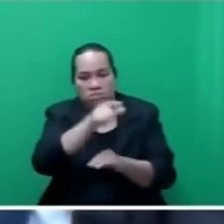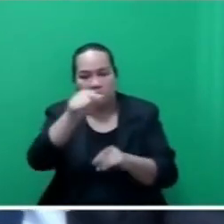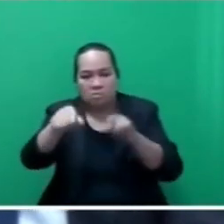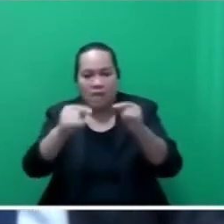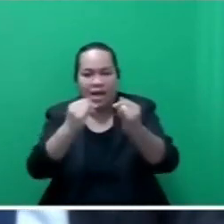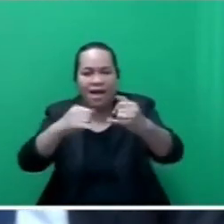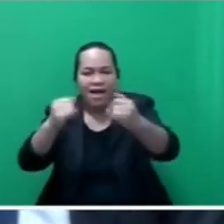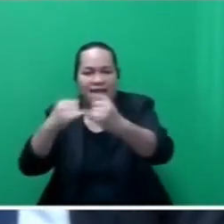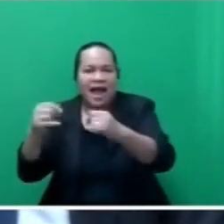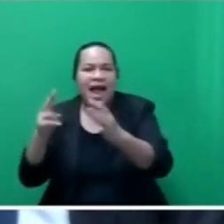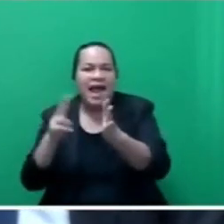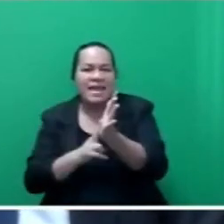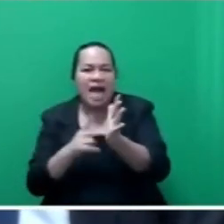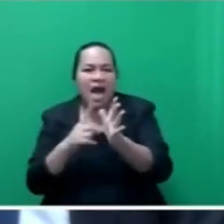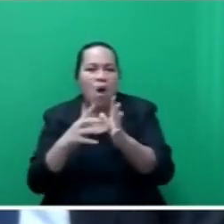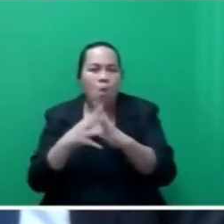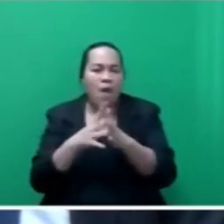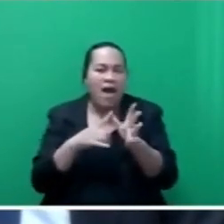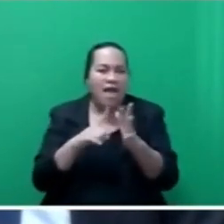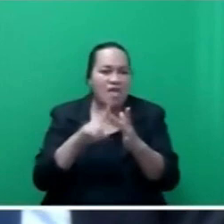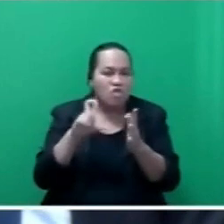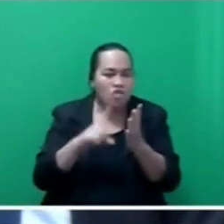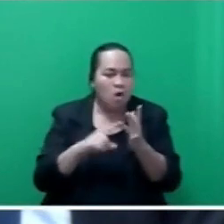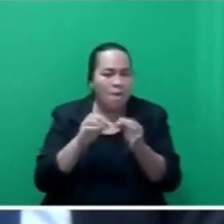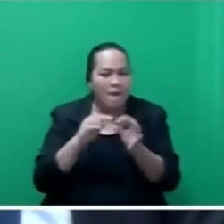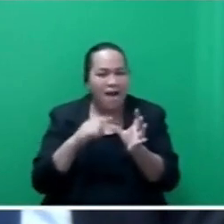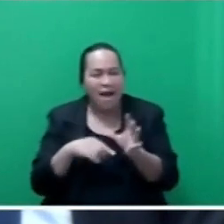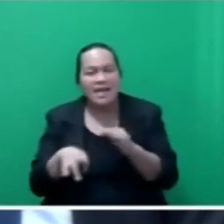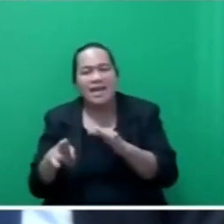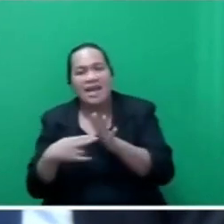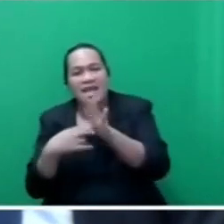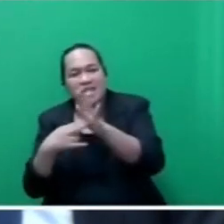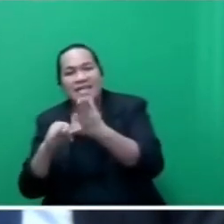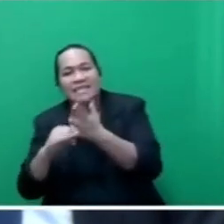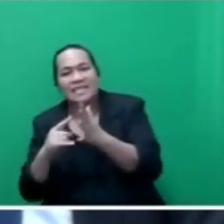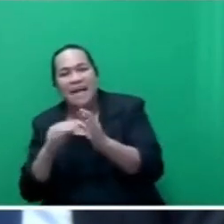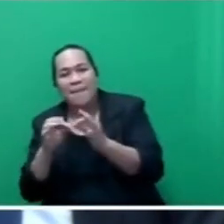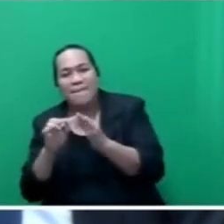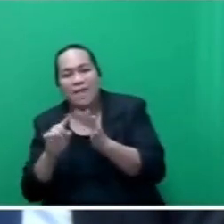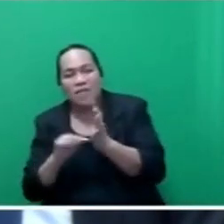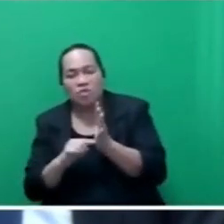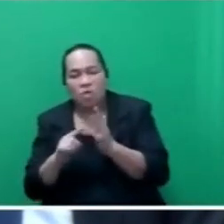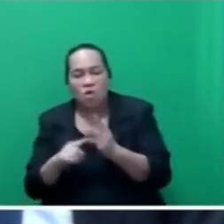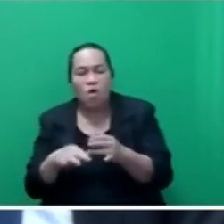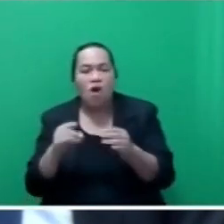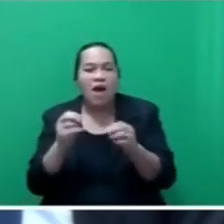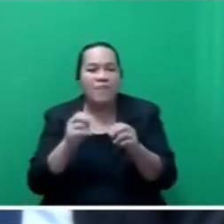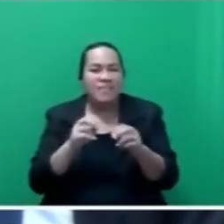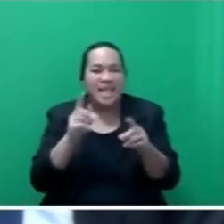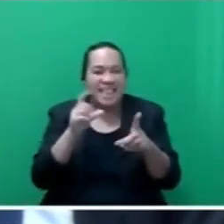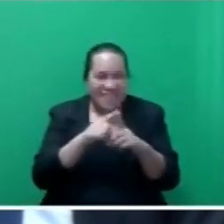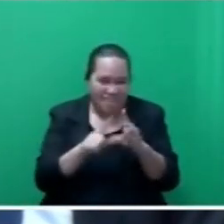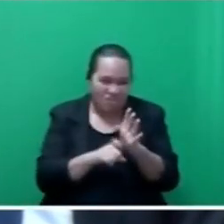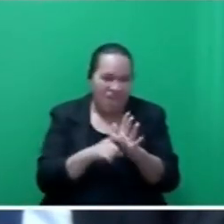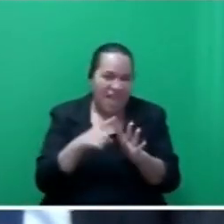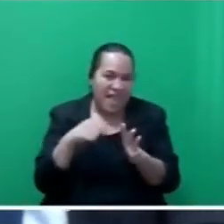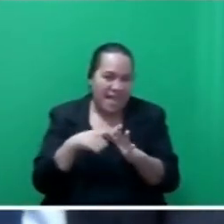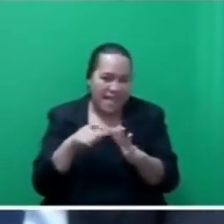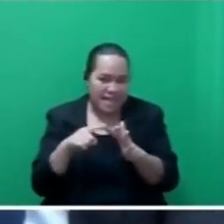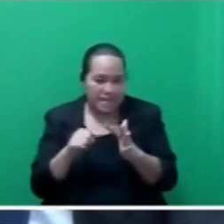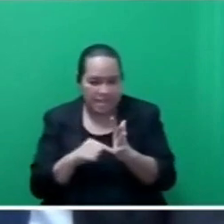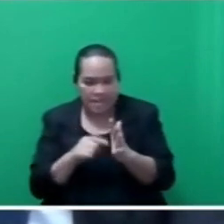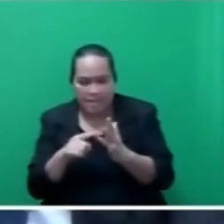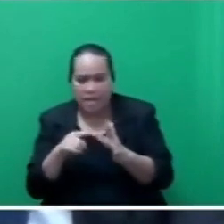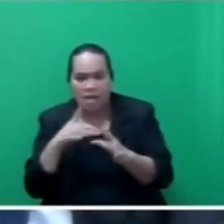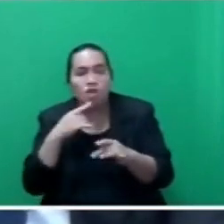as Nawaithomba, Malolo, Rasa, Sambeto, Seganga, Riketi, and Nasarawak. Imagine having a